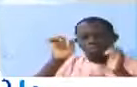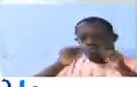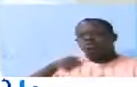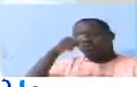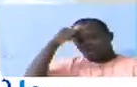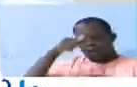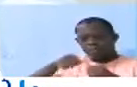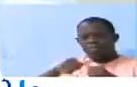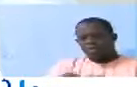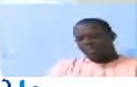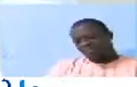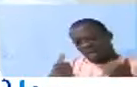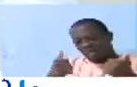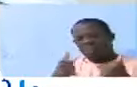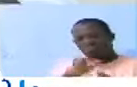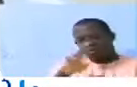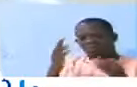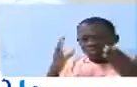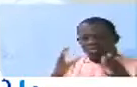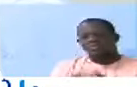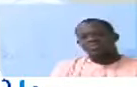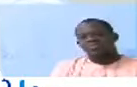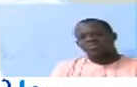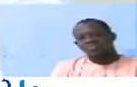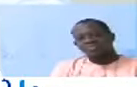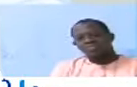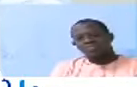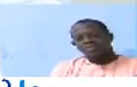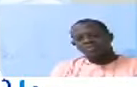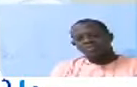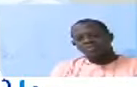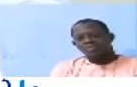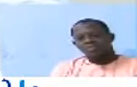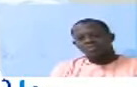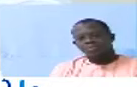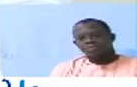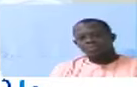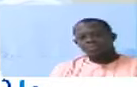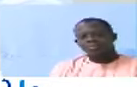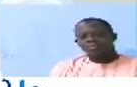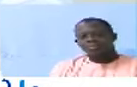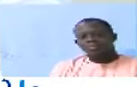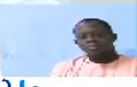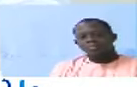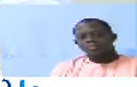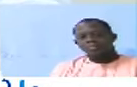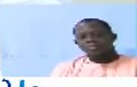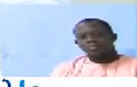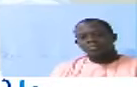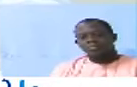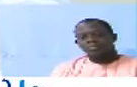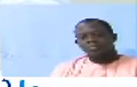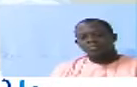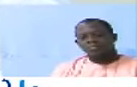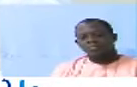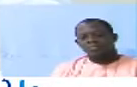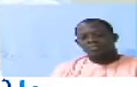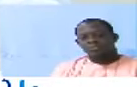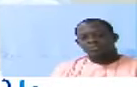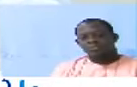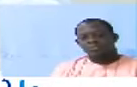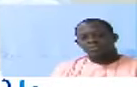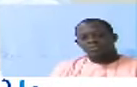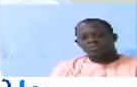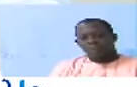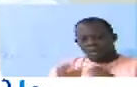fine. So can you tell us how things unfolded once you arrived at